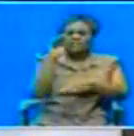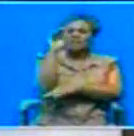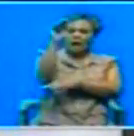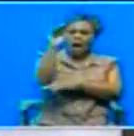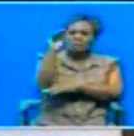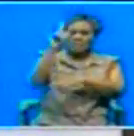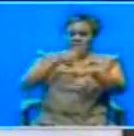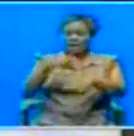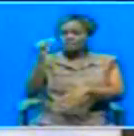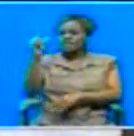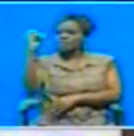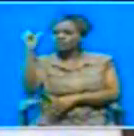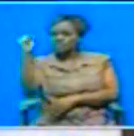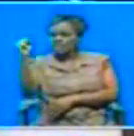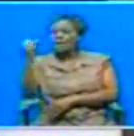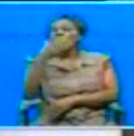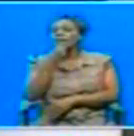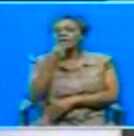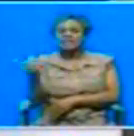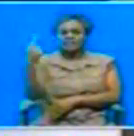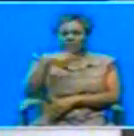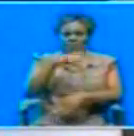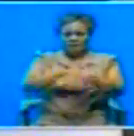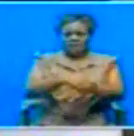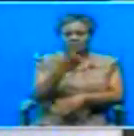when a gang of 15 men ambushed them.